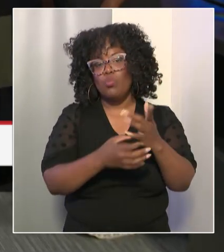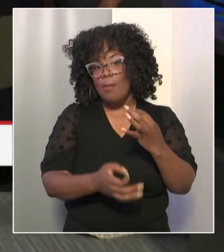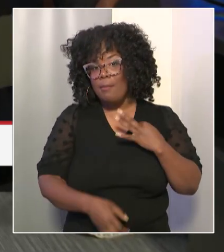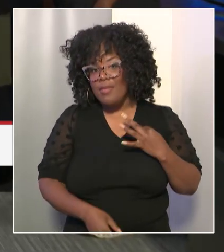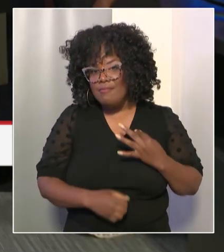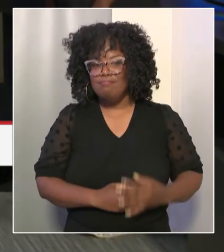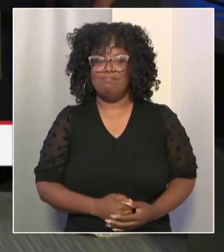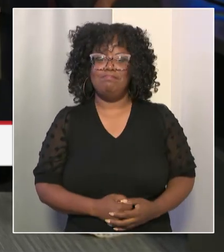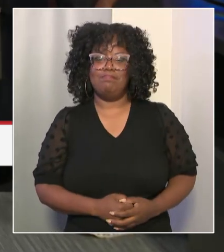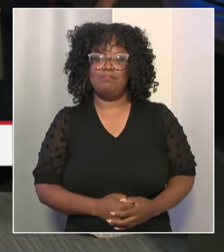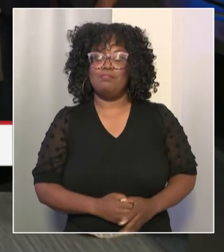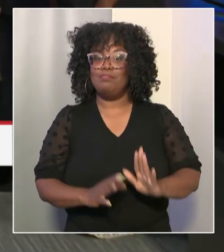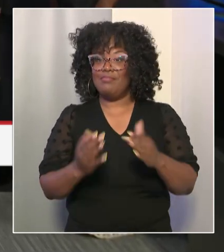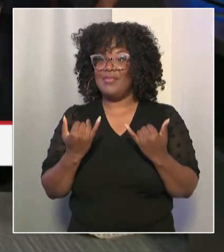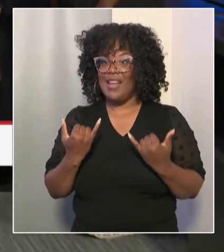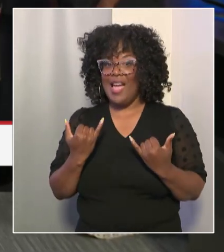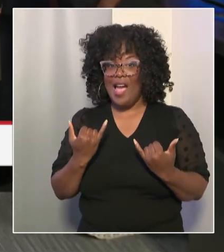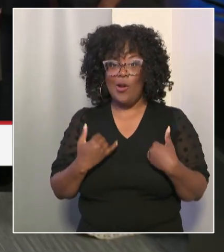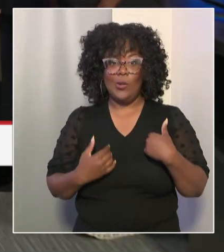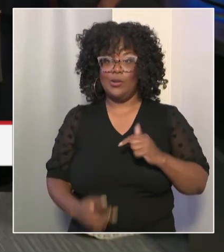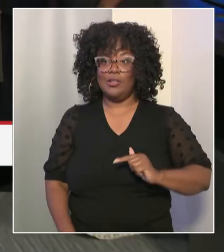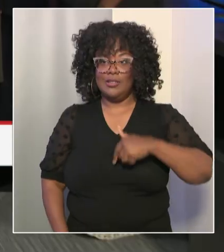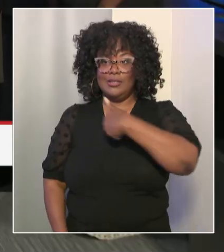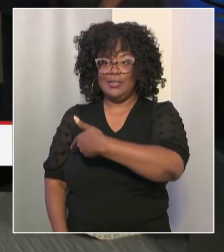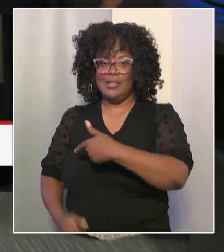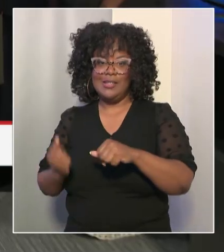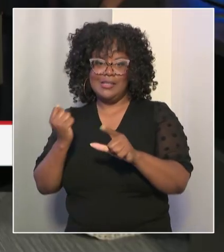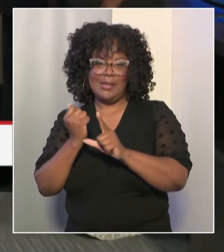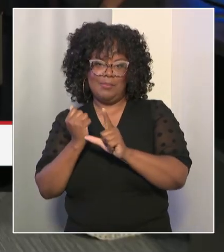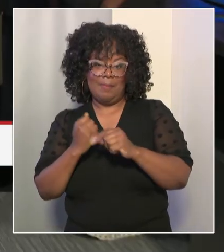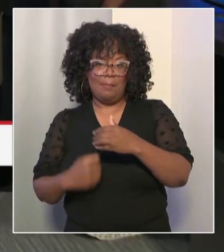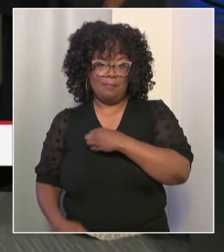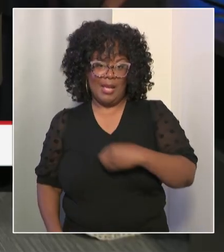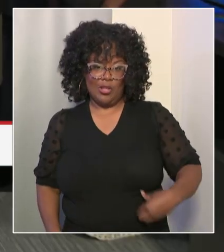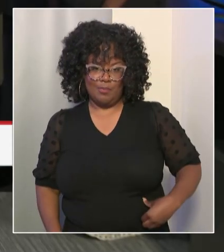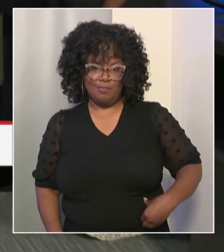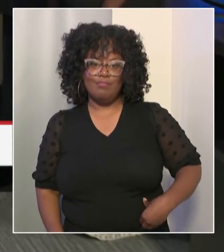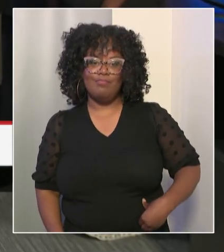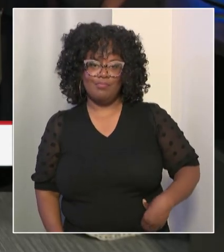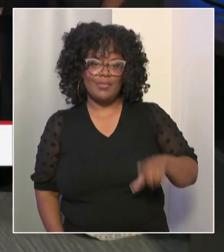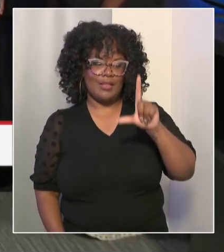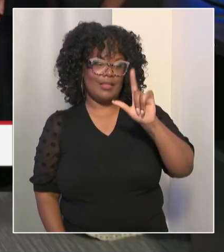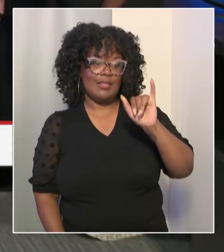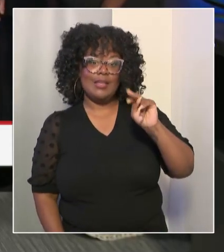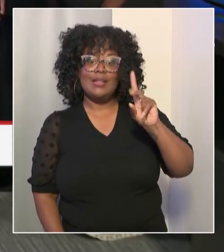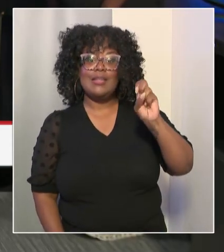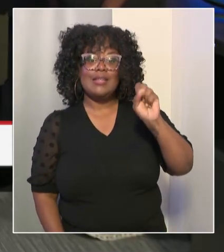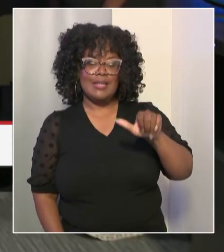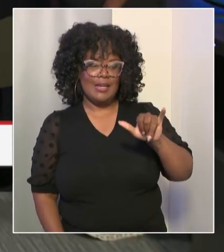more about how this enhances the district's public safety ecosystem.